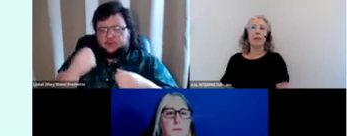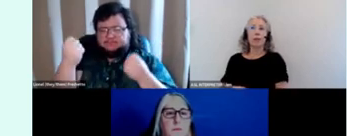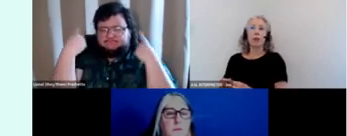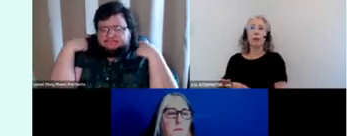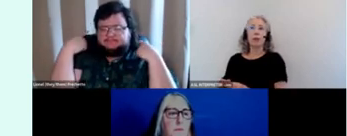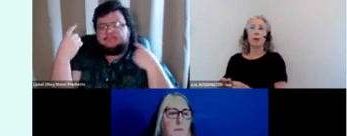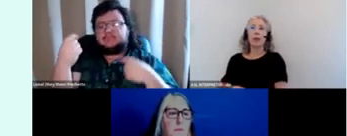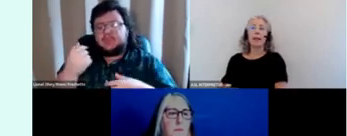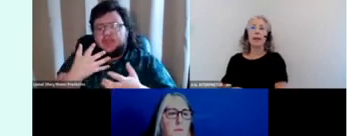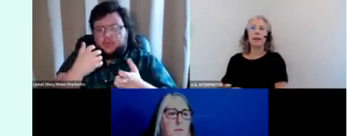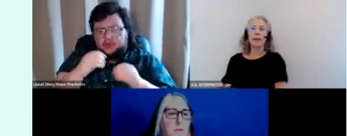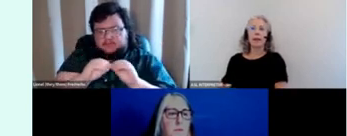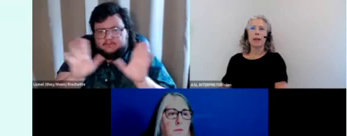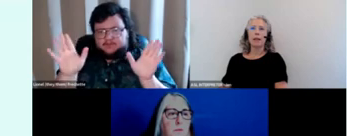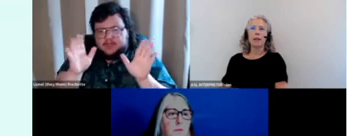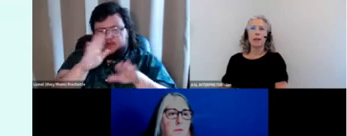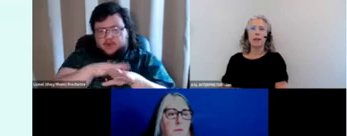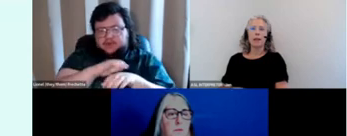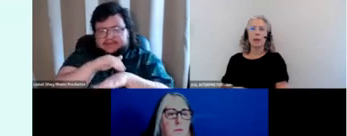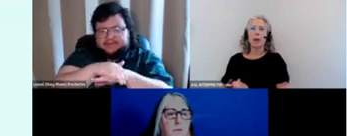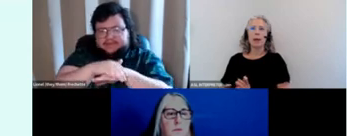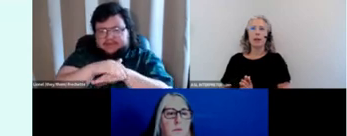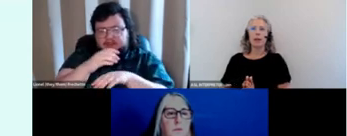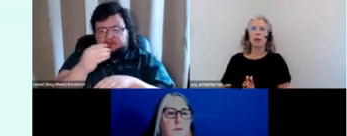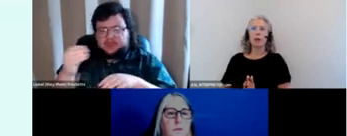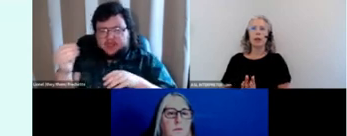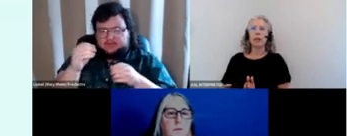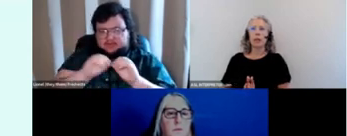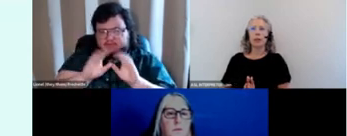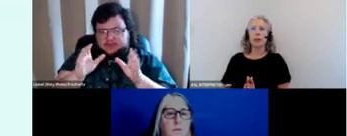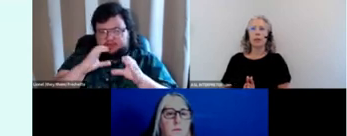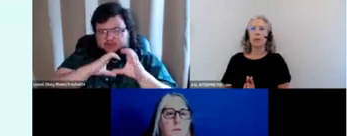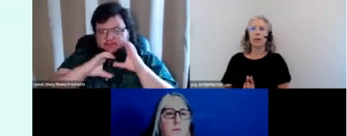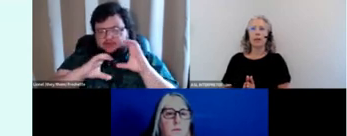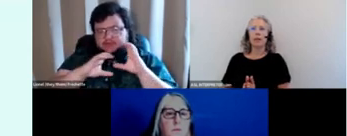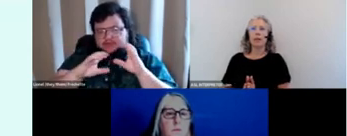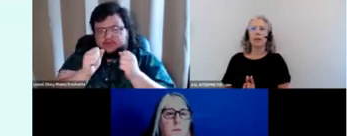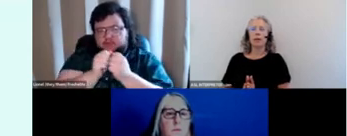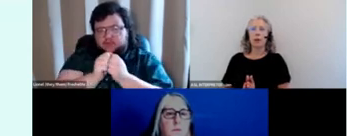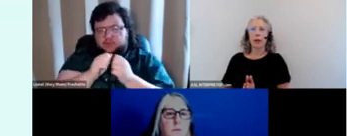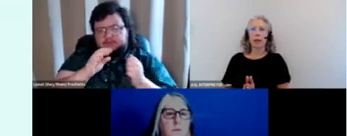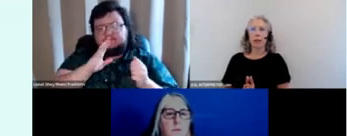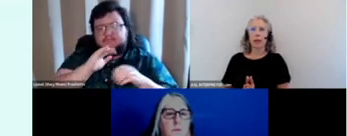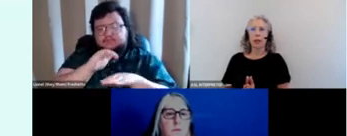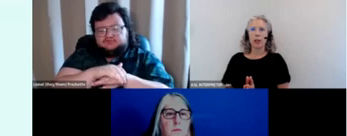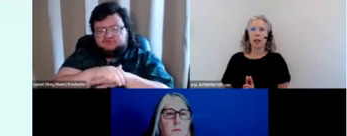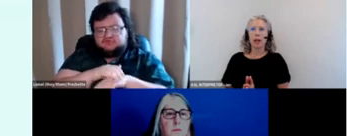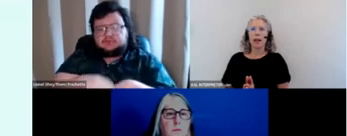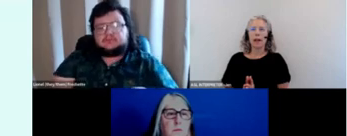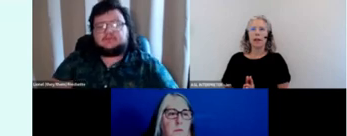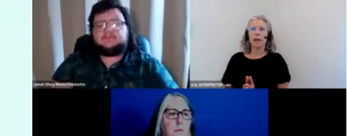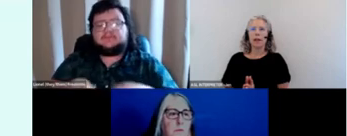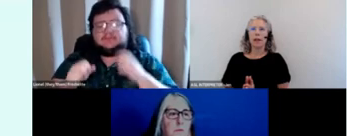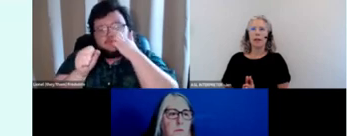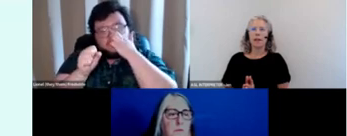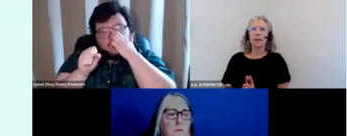for example, the interpreters are reading the slides because I want to make sure it's really clear that it's presented through English